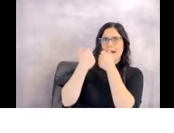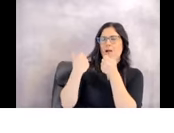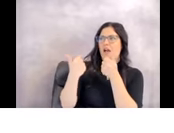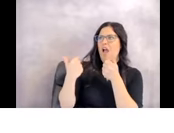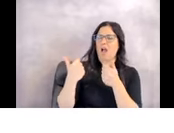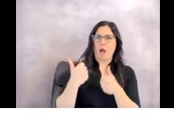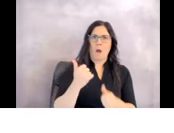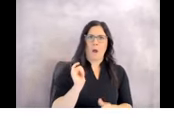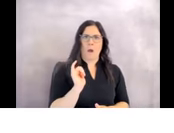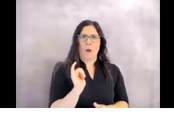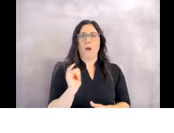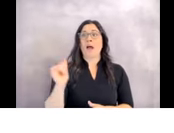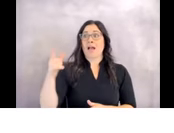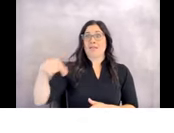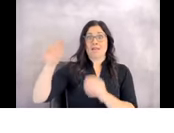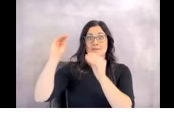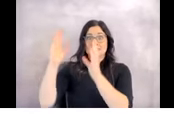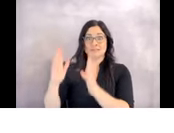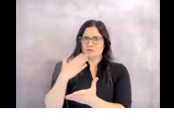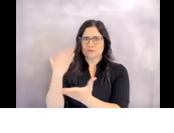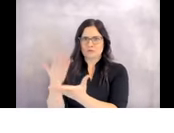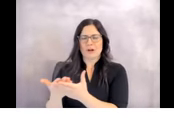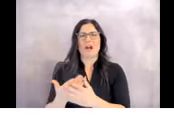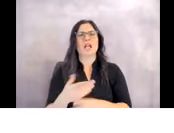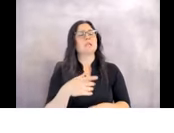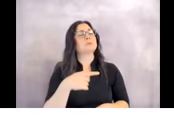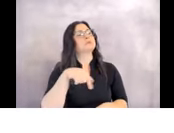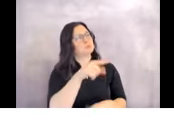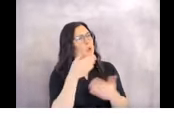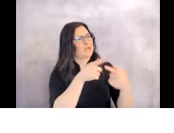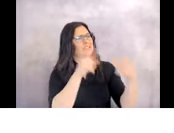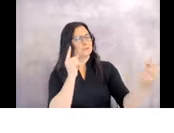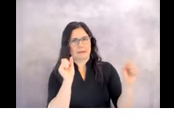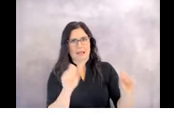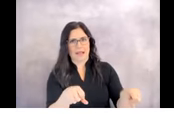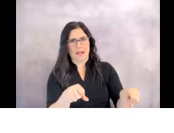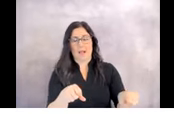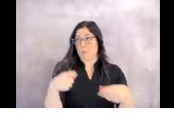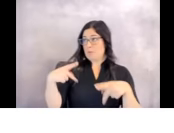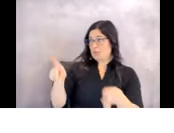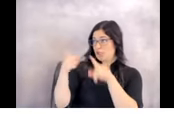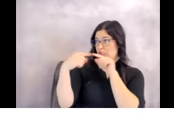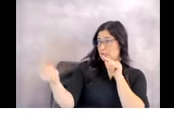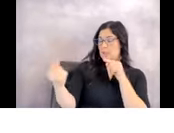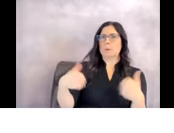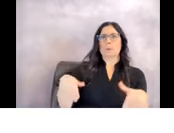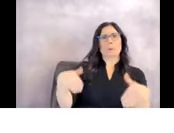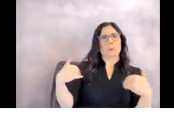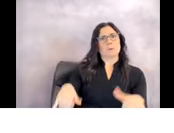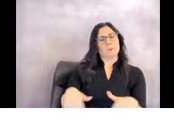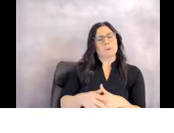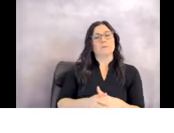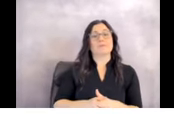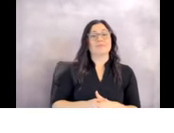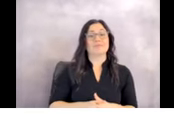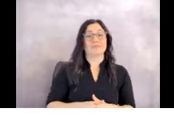and they also challenged you to respectfully disagree during discussions. Because I don't